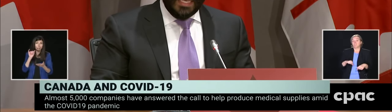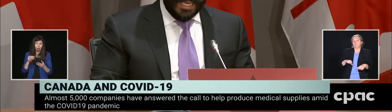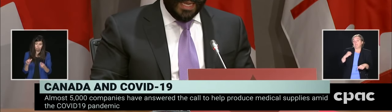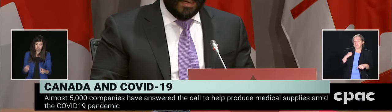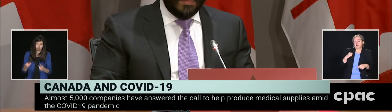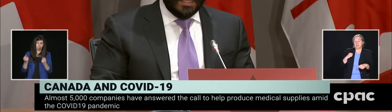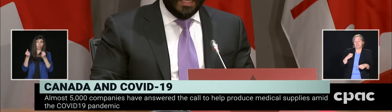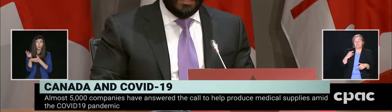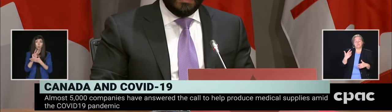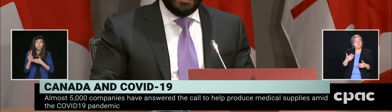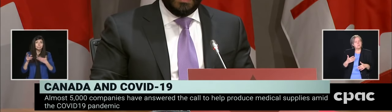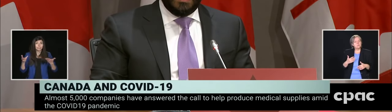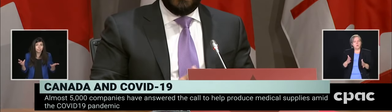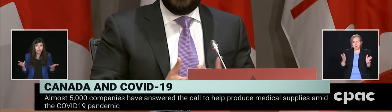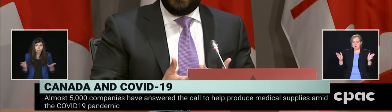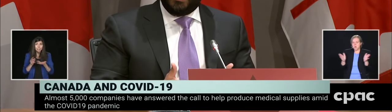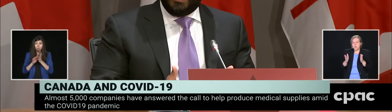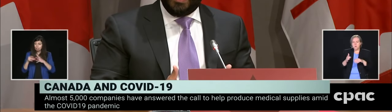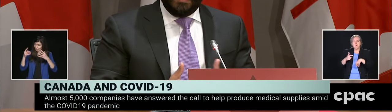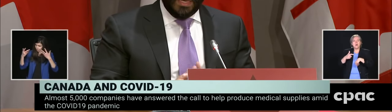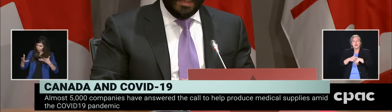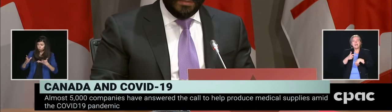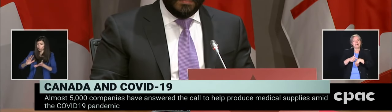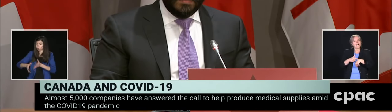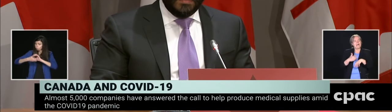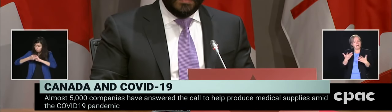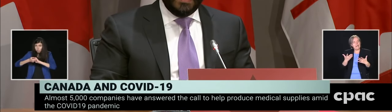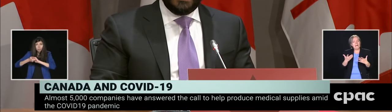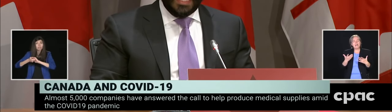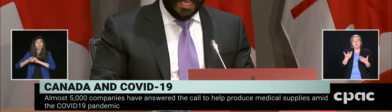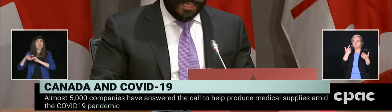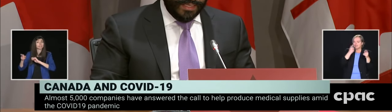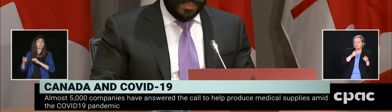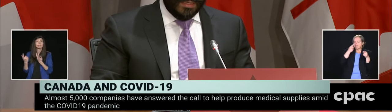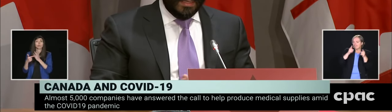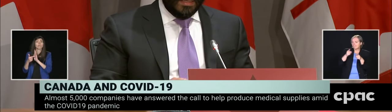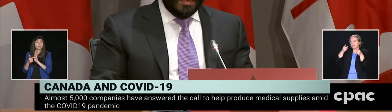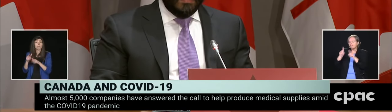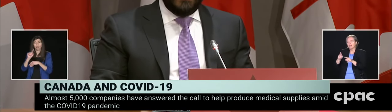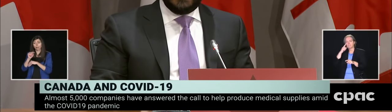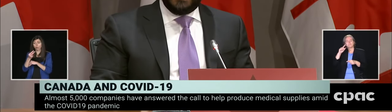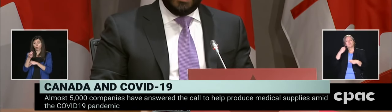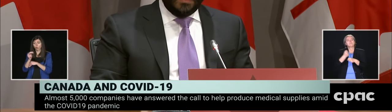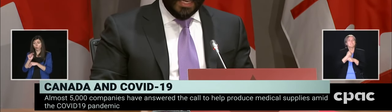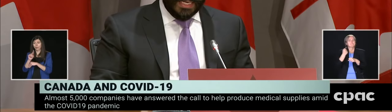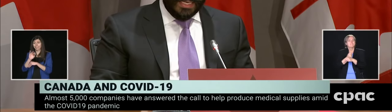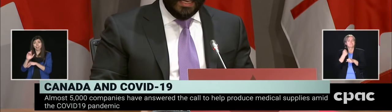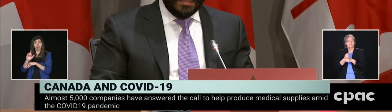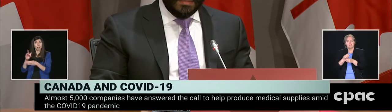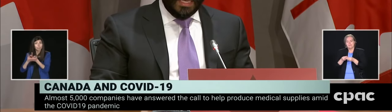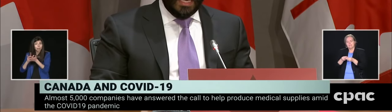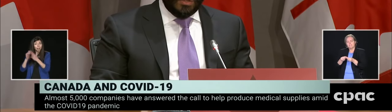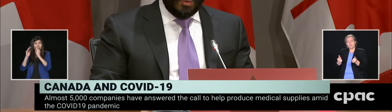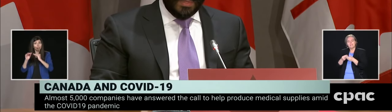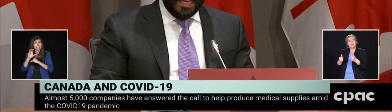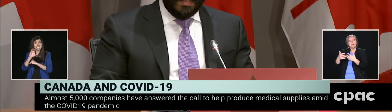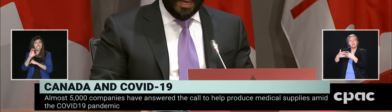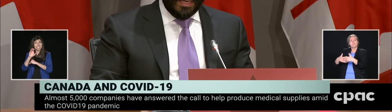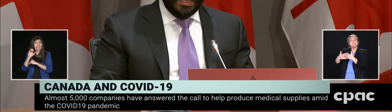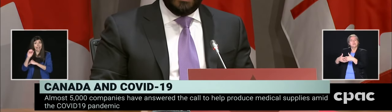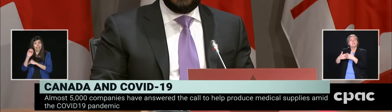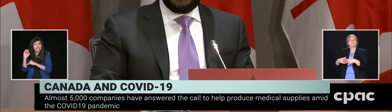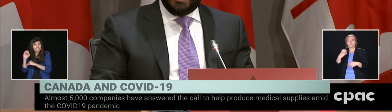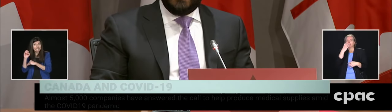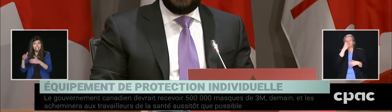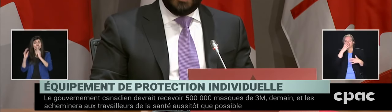of made-in-Canada ventilators from Thornhill Medical, CAE, Ventilators for Canadians, and a group led